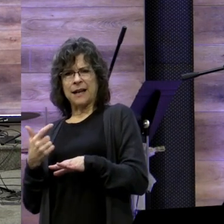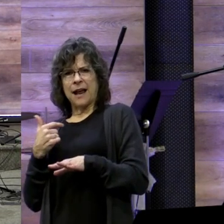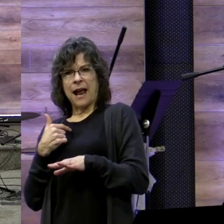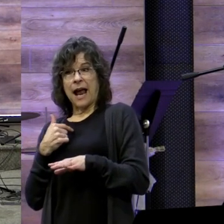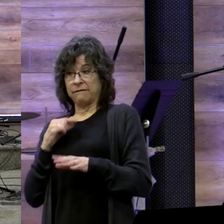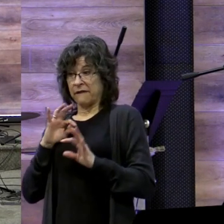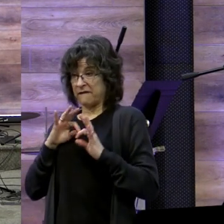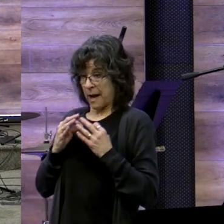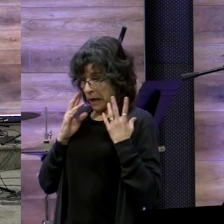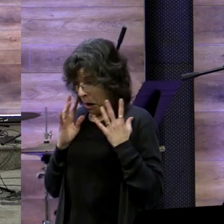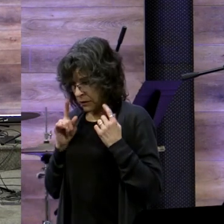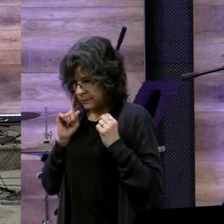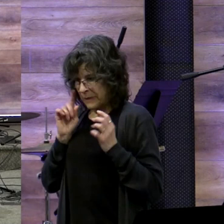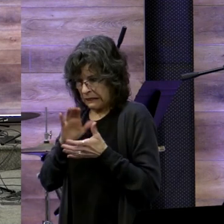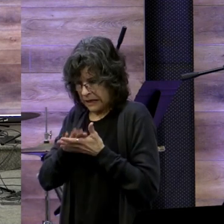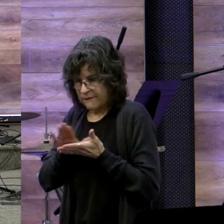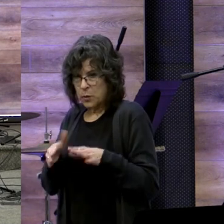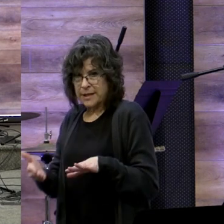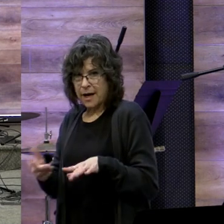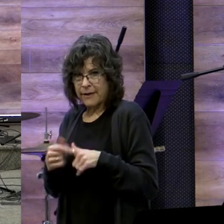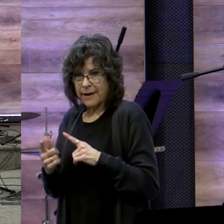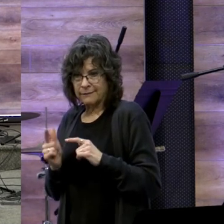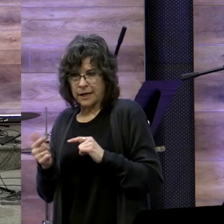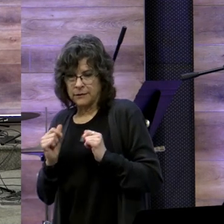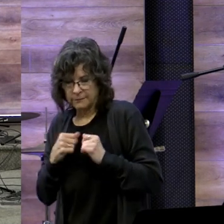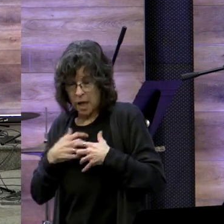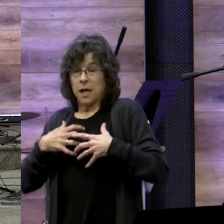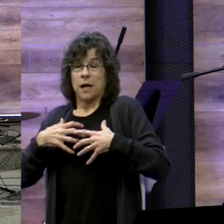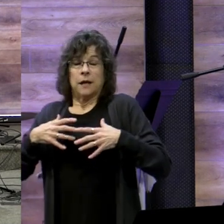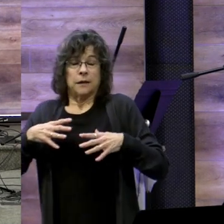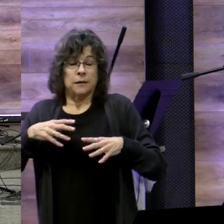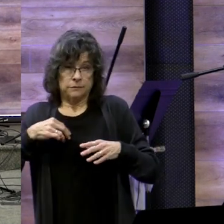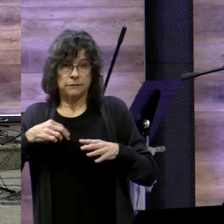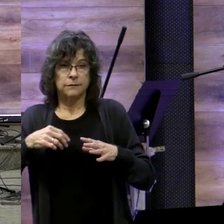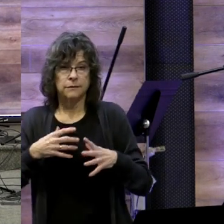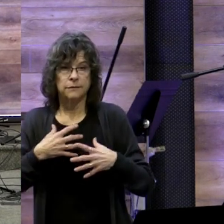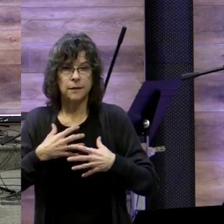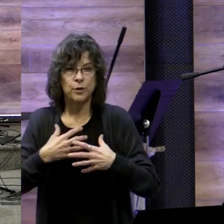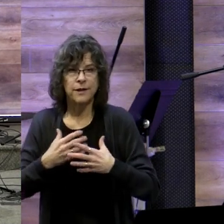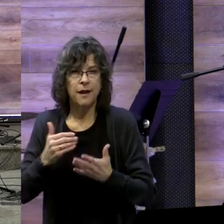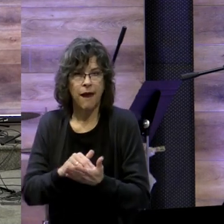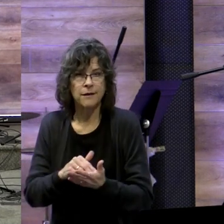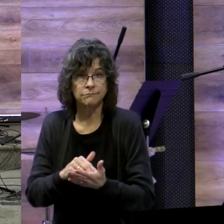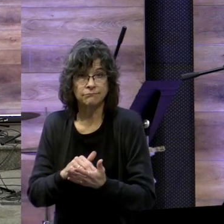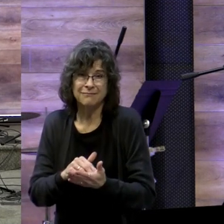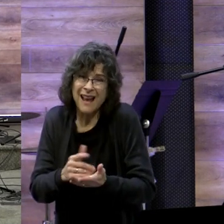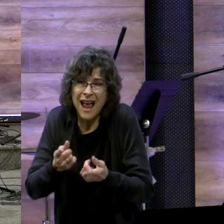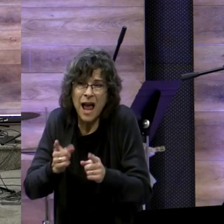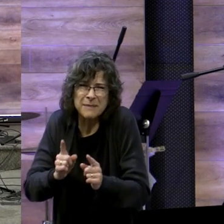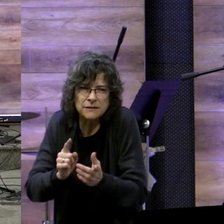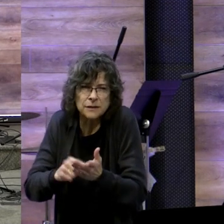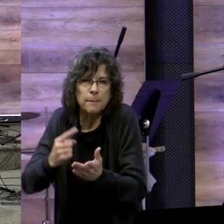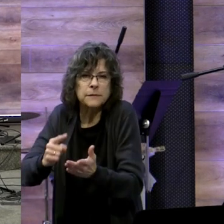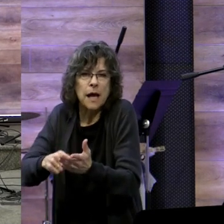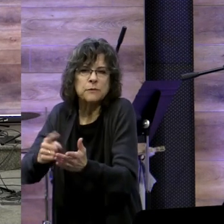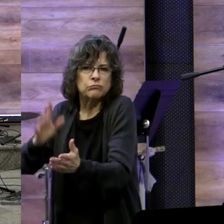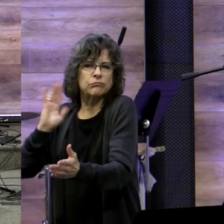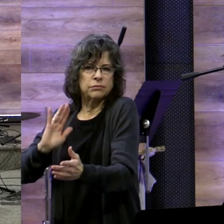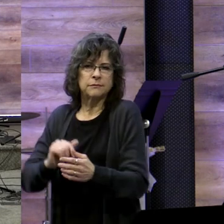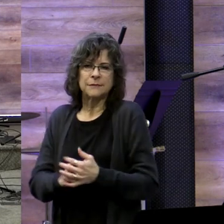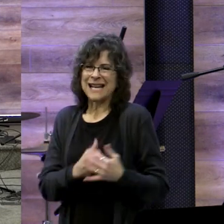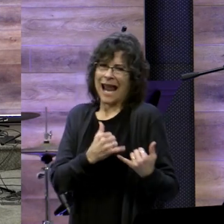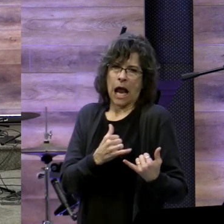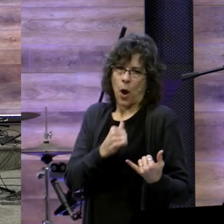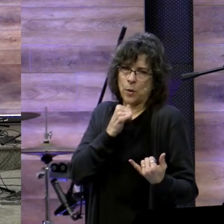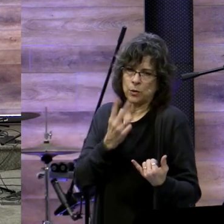to be dead. So this led actually to the belief among many Jews and taught by a few prominent rabbis that the spirit of